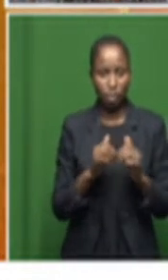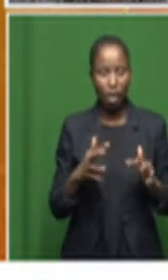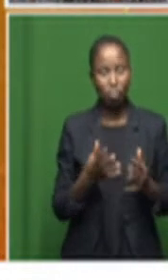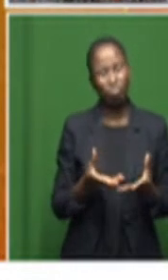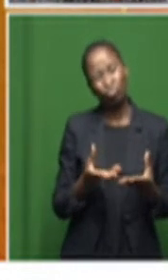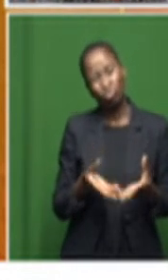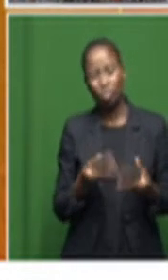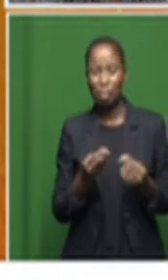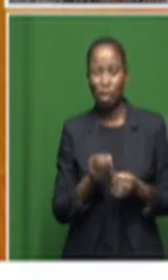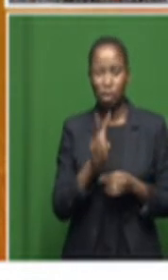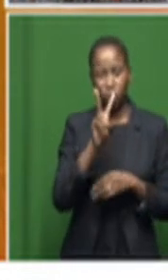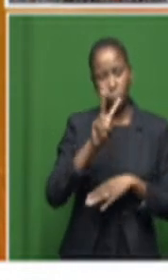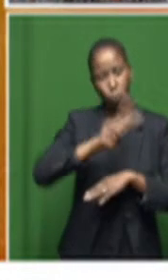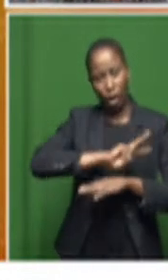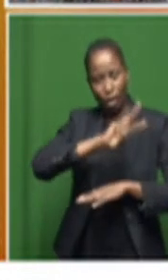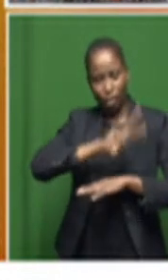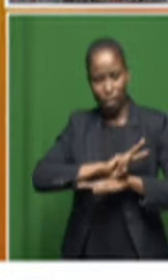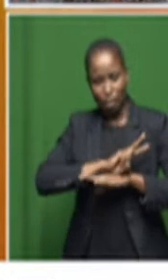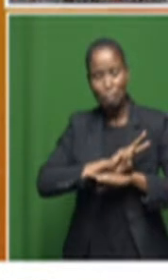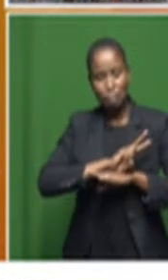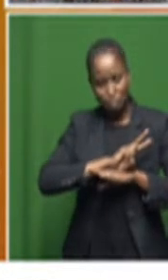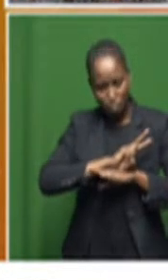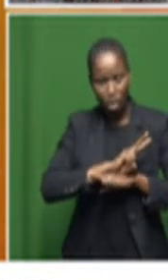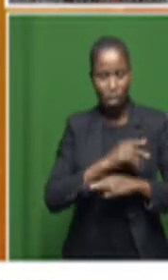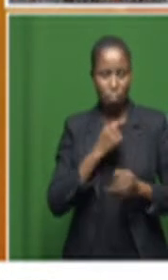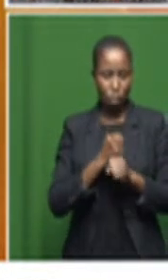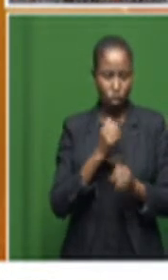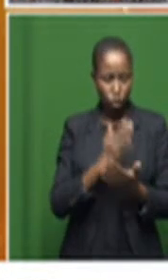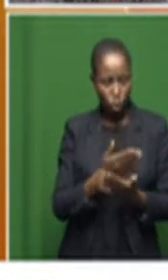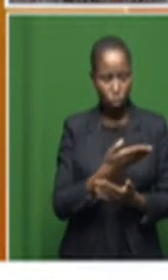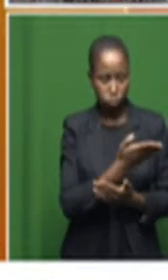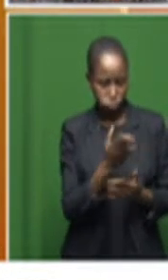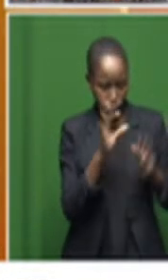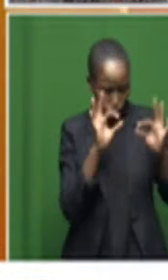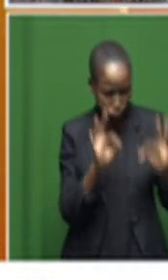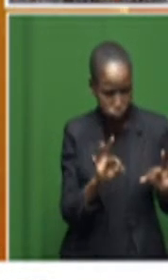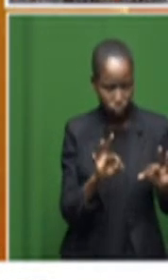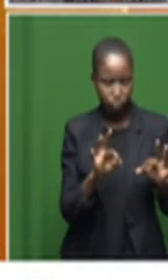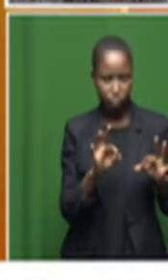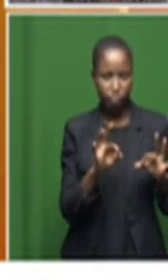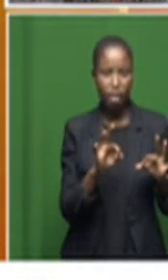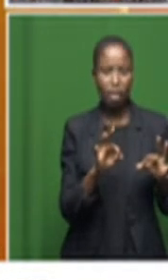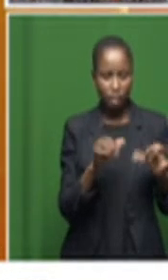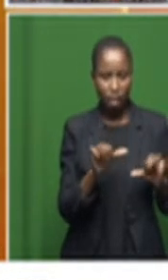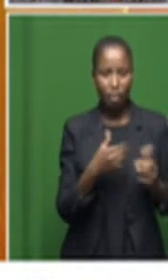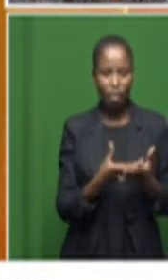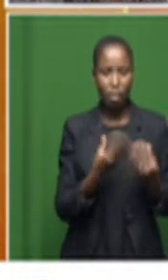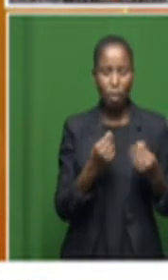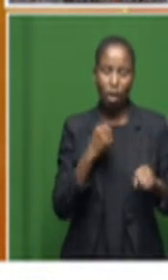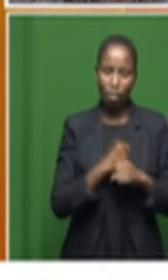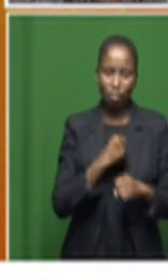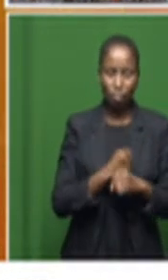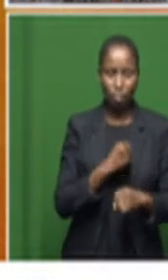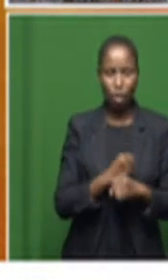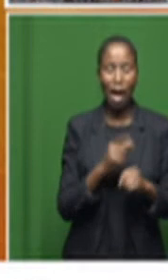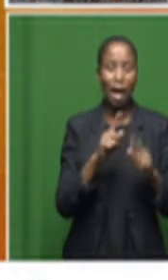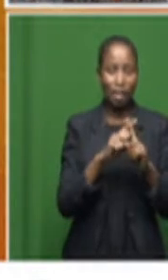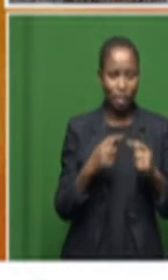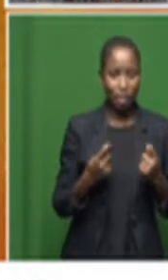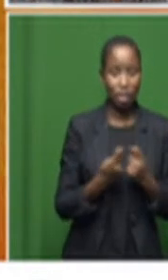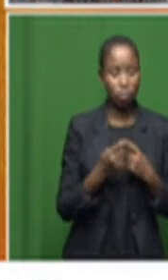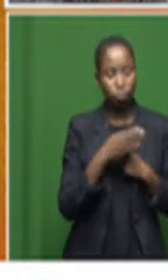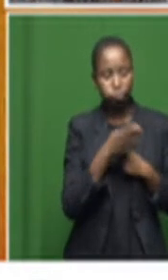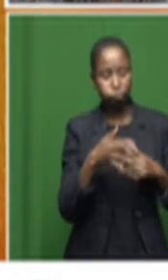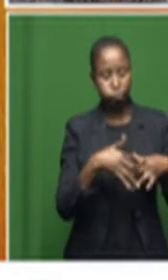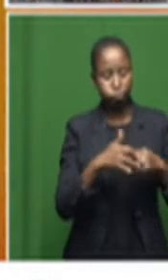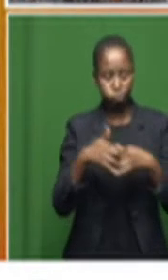days. And to ensure that we are efficient and benefit, we had an advanced team initiated, and they